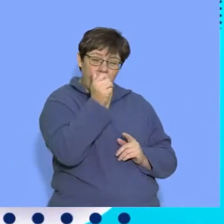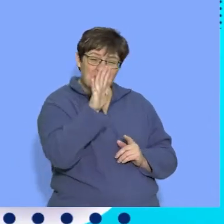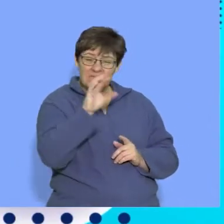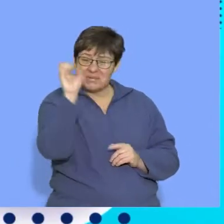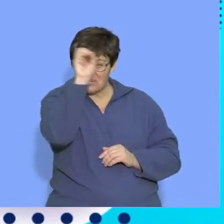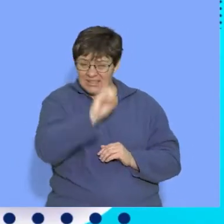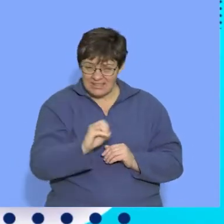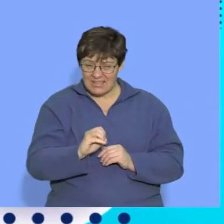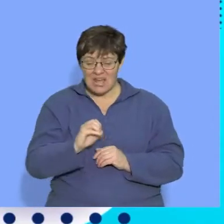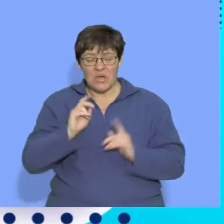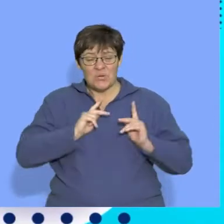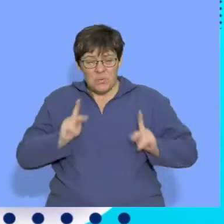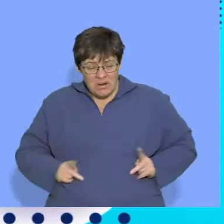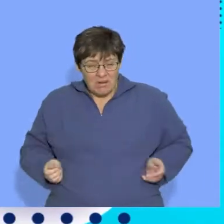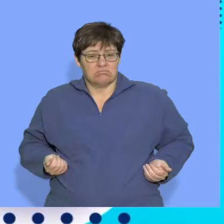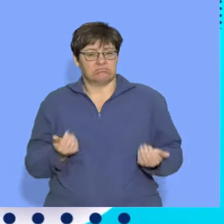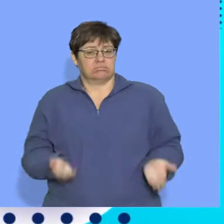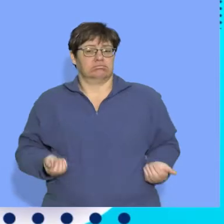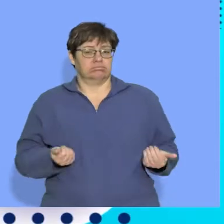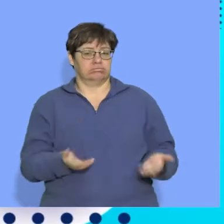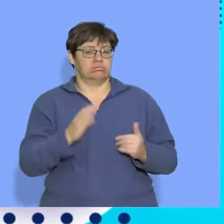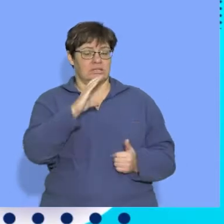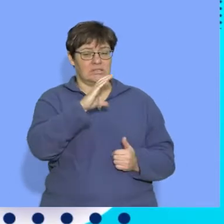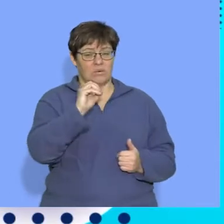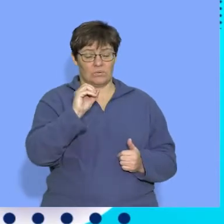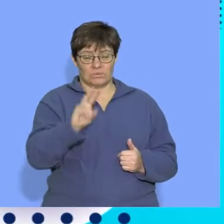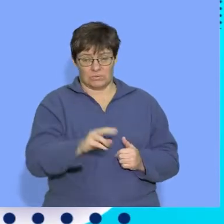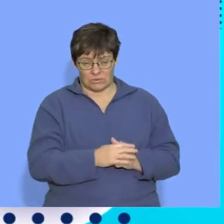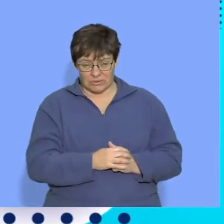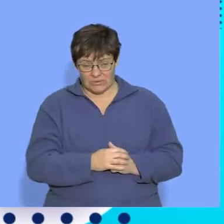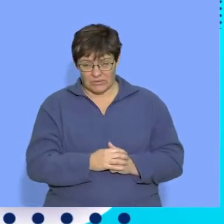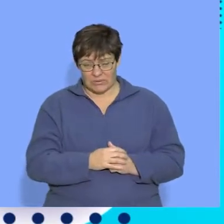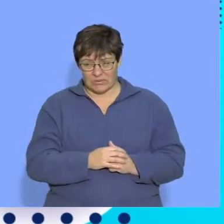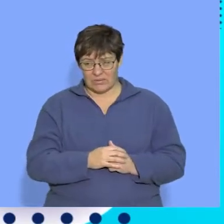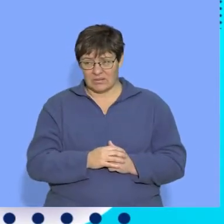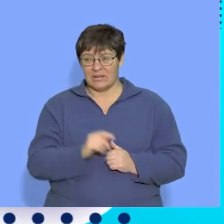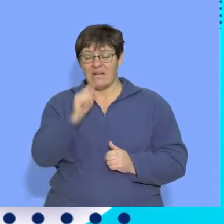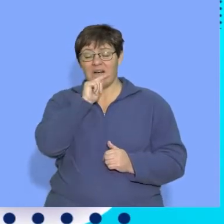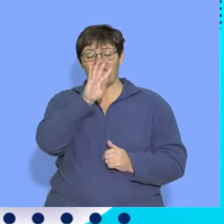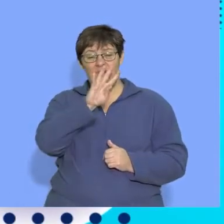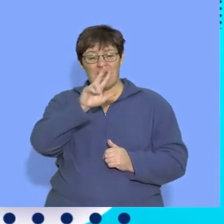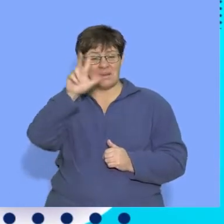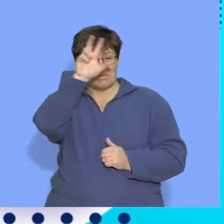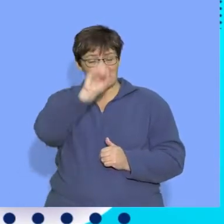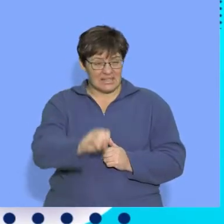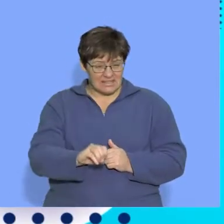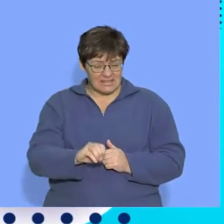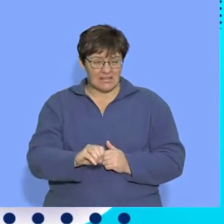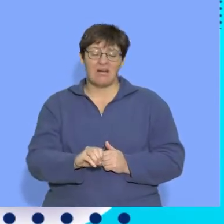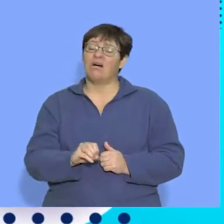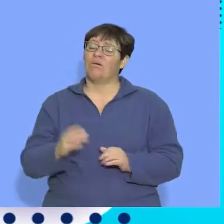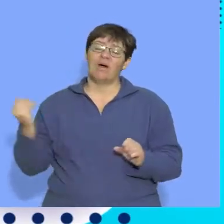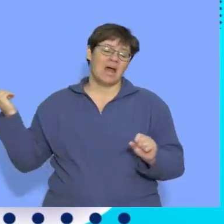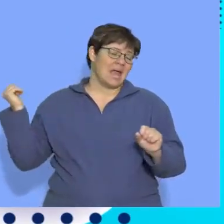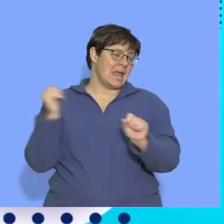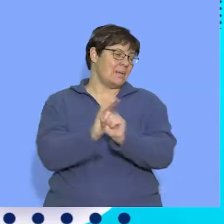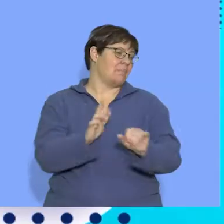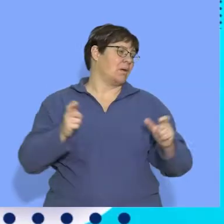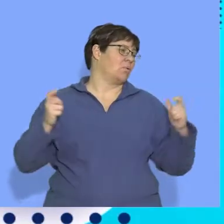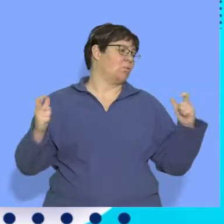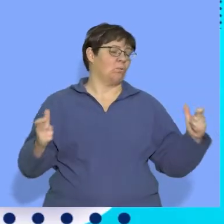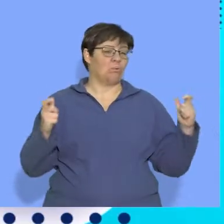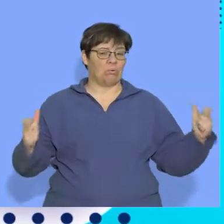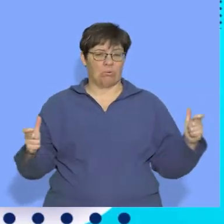produced by humans since 1992. And that large percent has had a huge impact on the